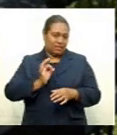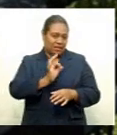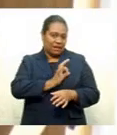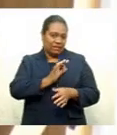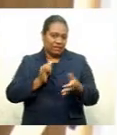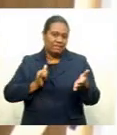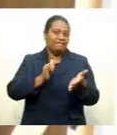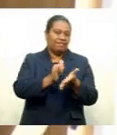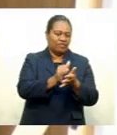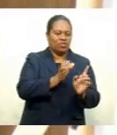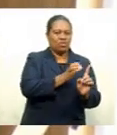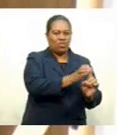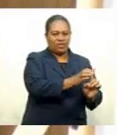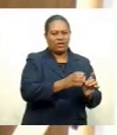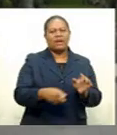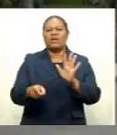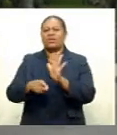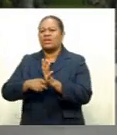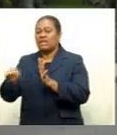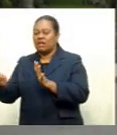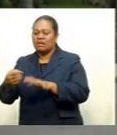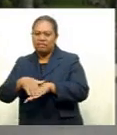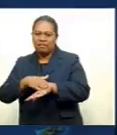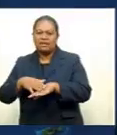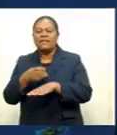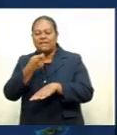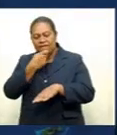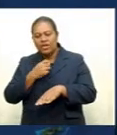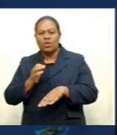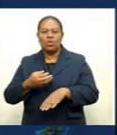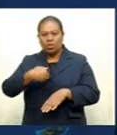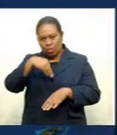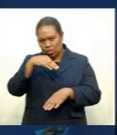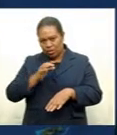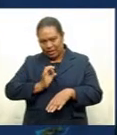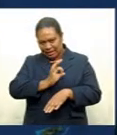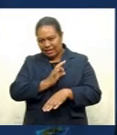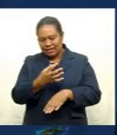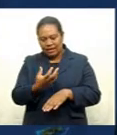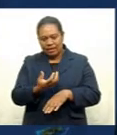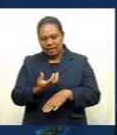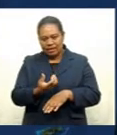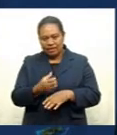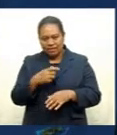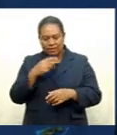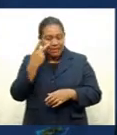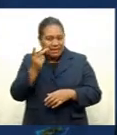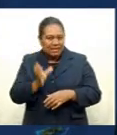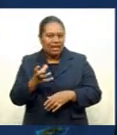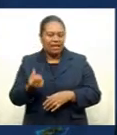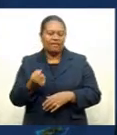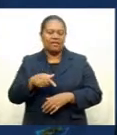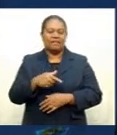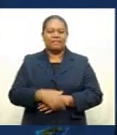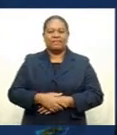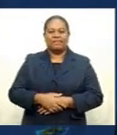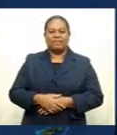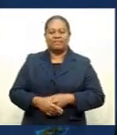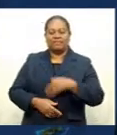quarantine, while Radisson Blu still has a few guests. So by having all those 4 hotels